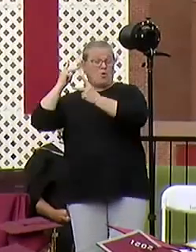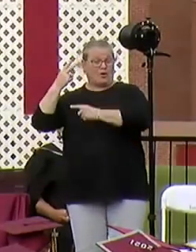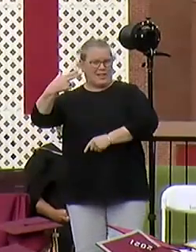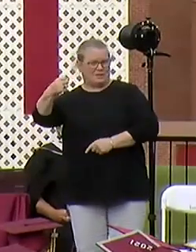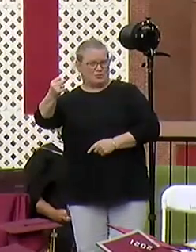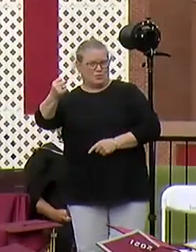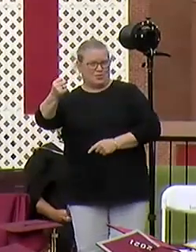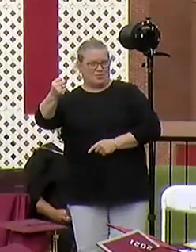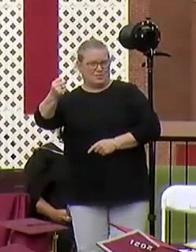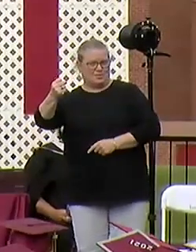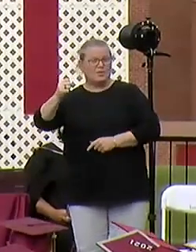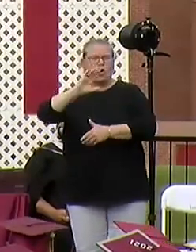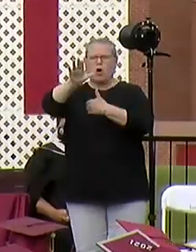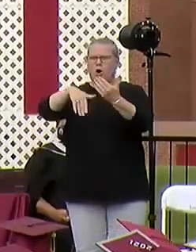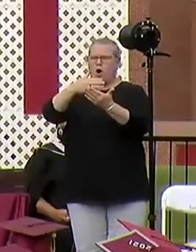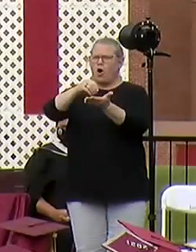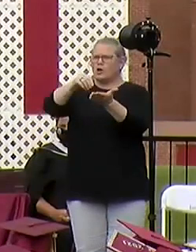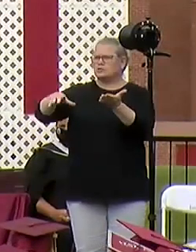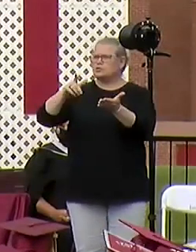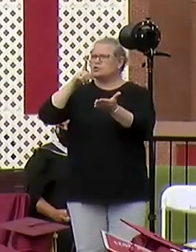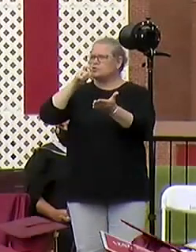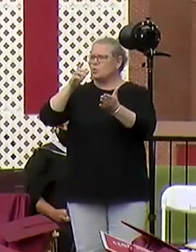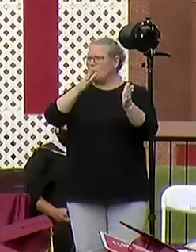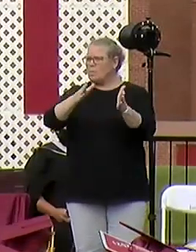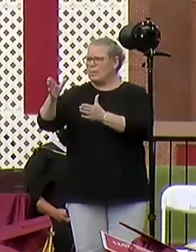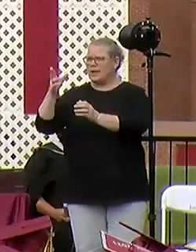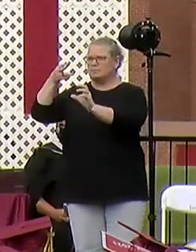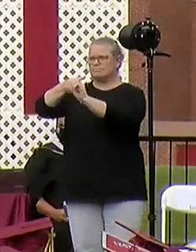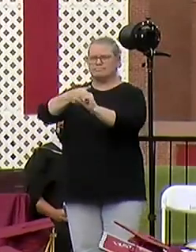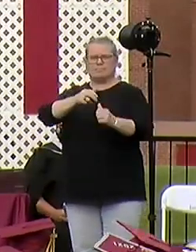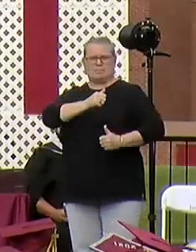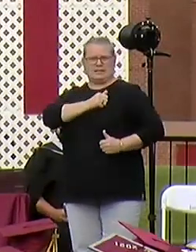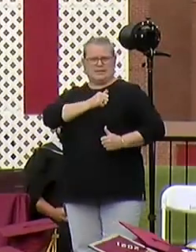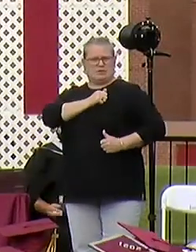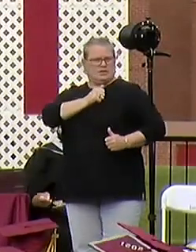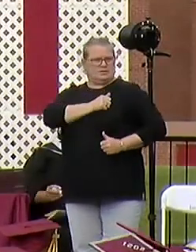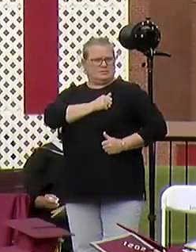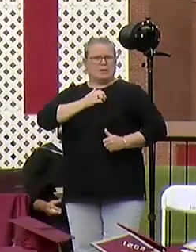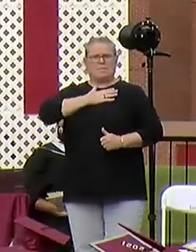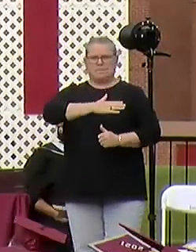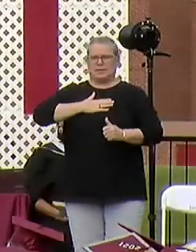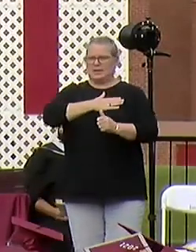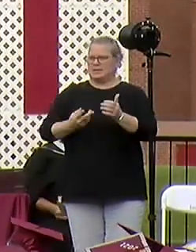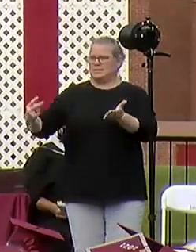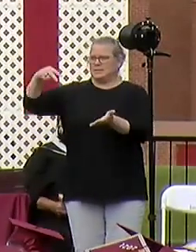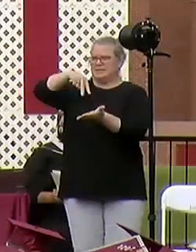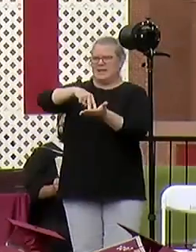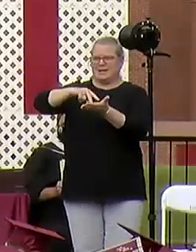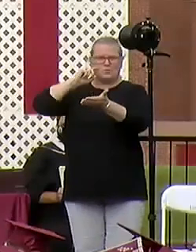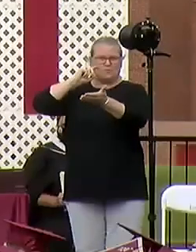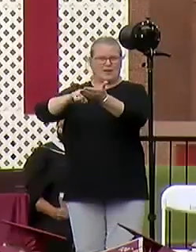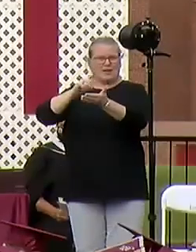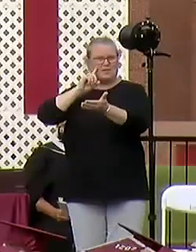all students committed to serve in the U.S. military after graduation, please stand and be recognized for